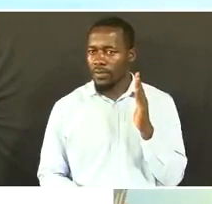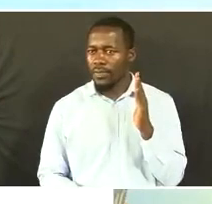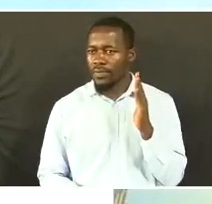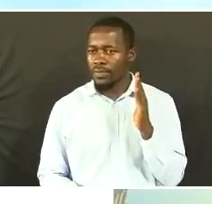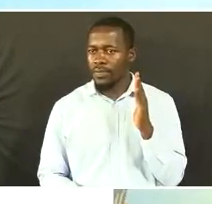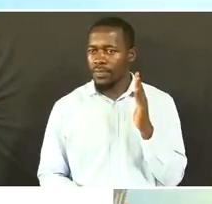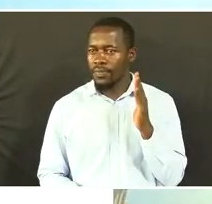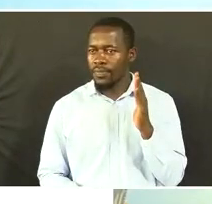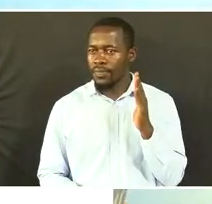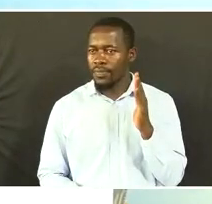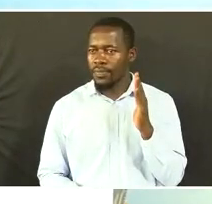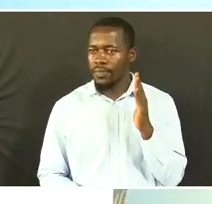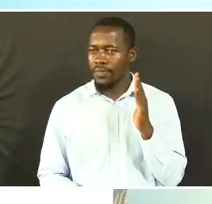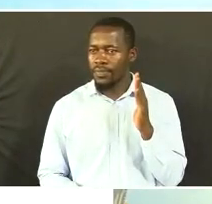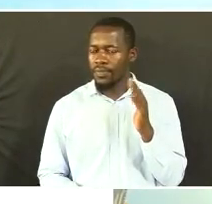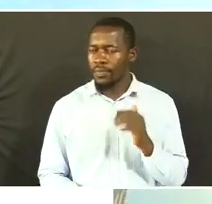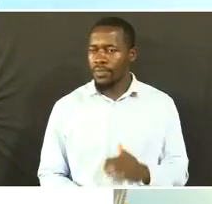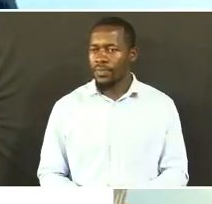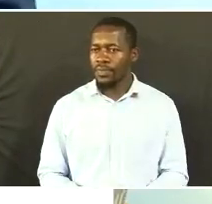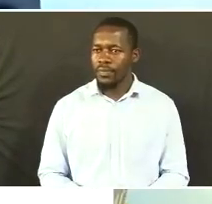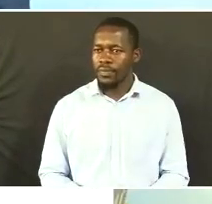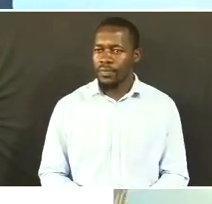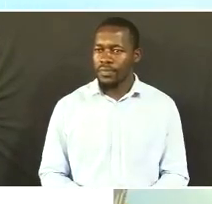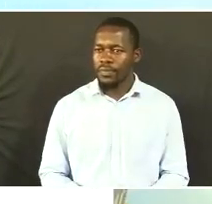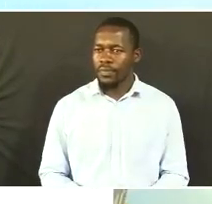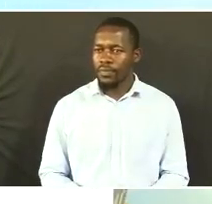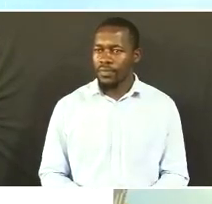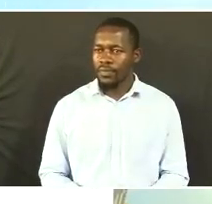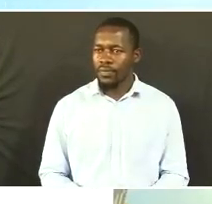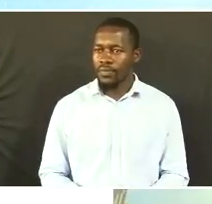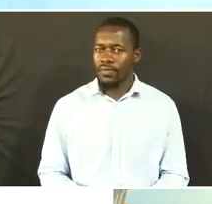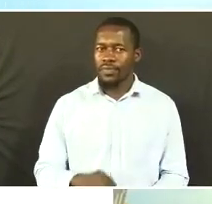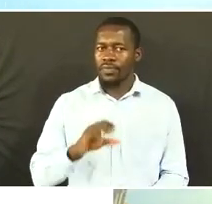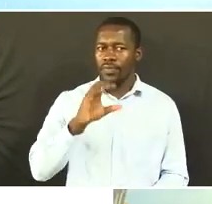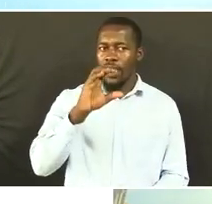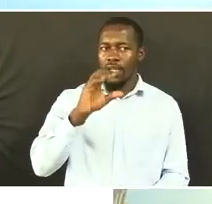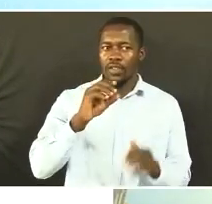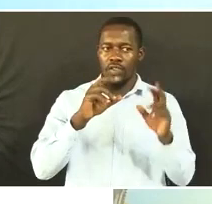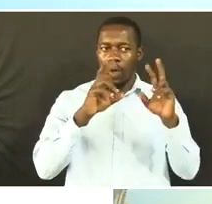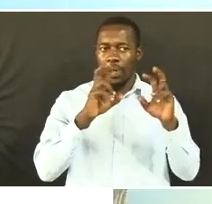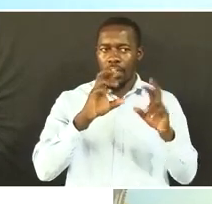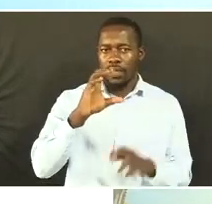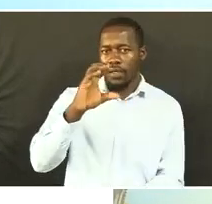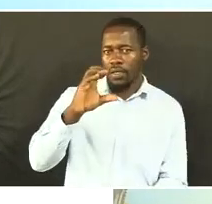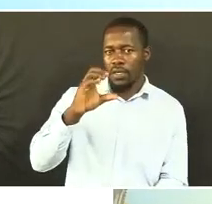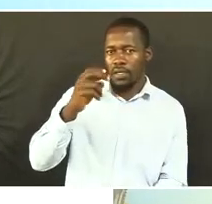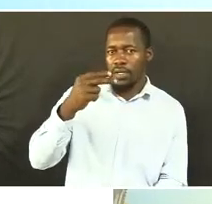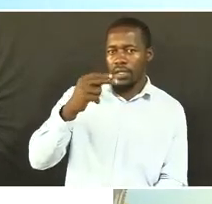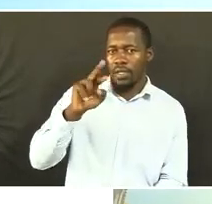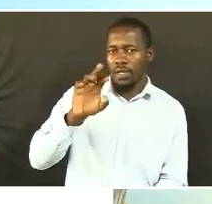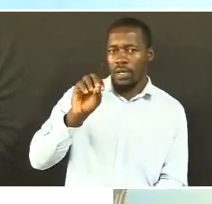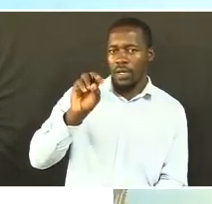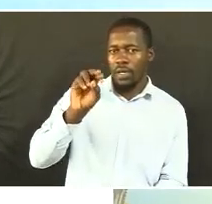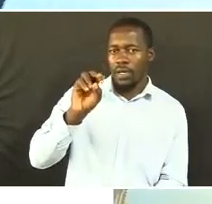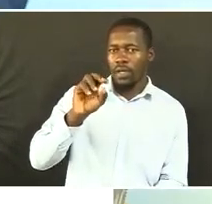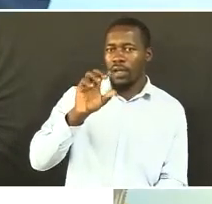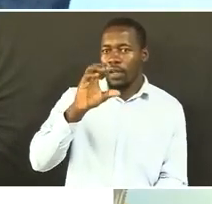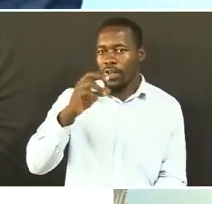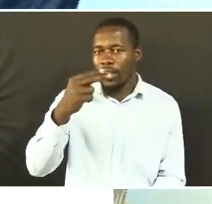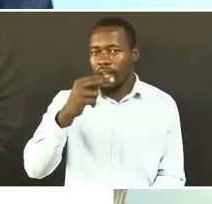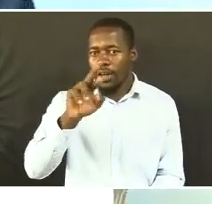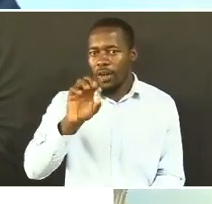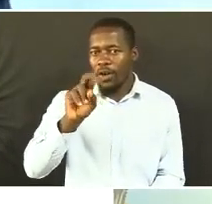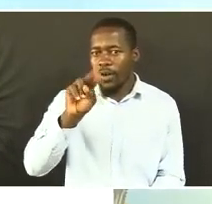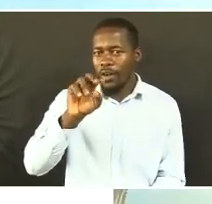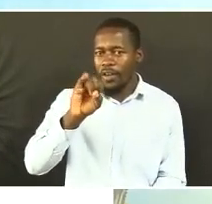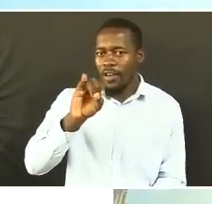Far Country. Can you say that again? Chronicles from Far Country. There is a deliberate